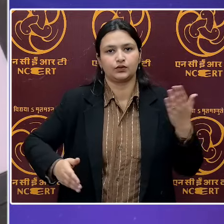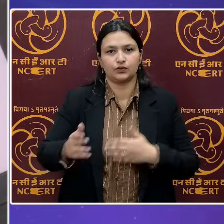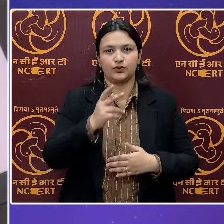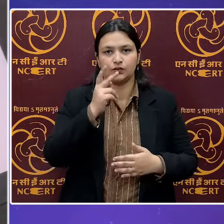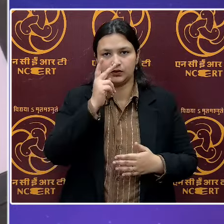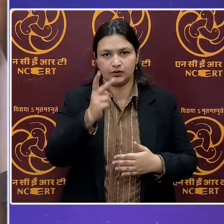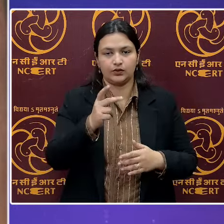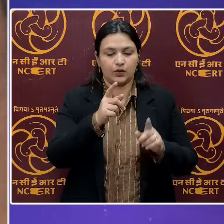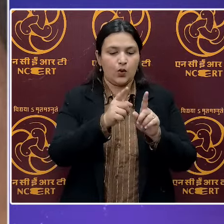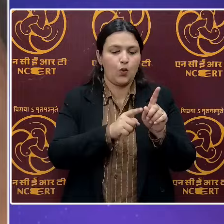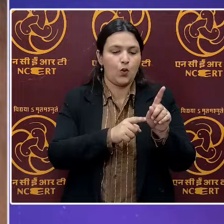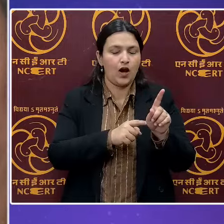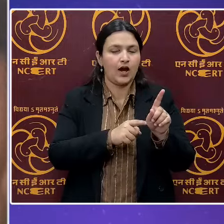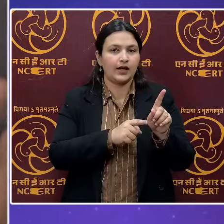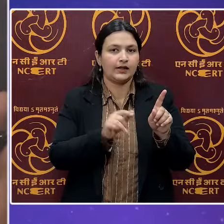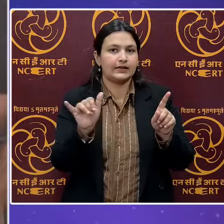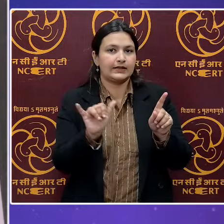to